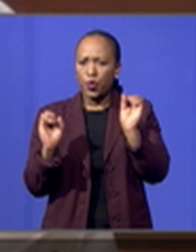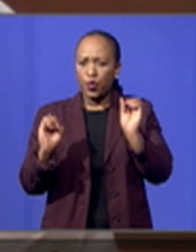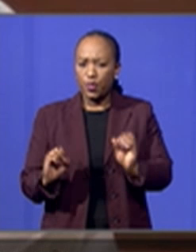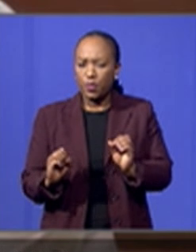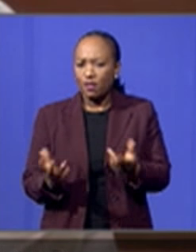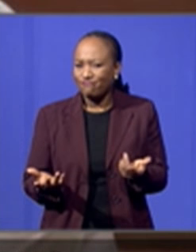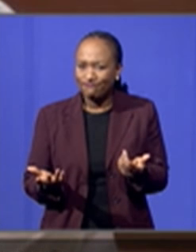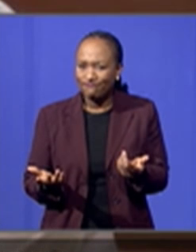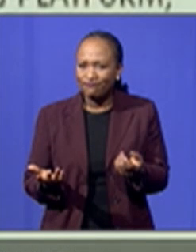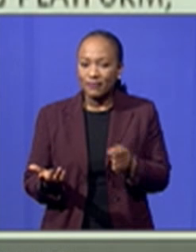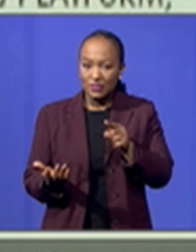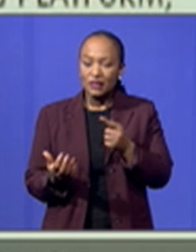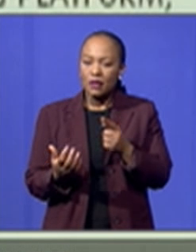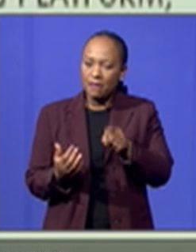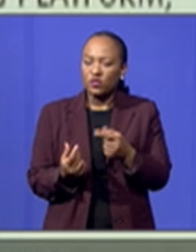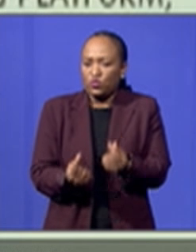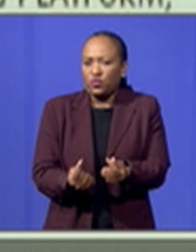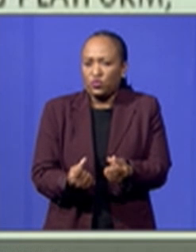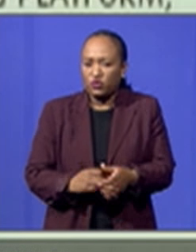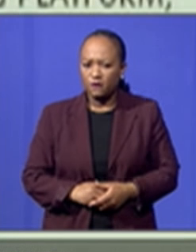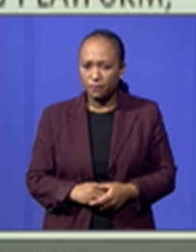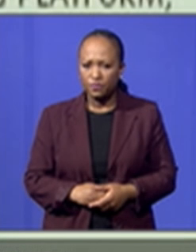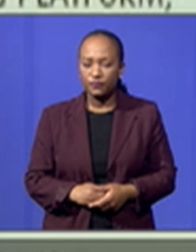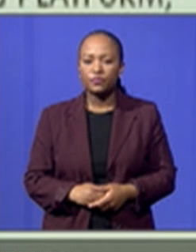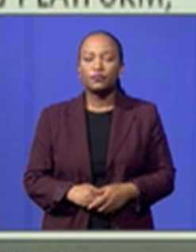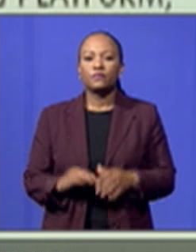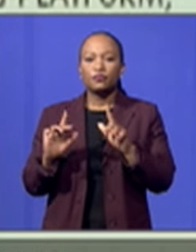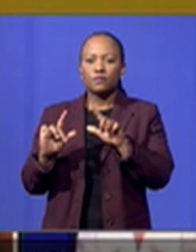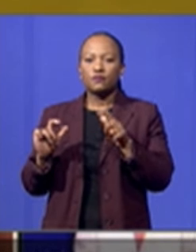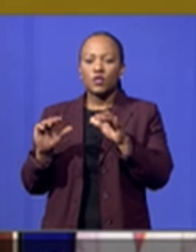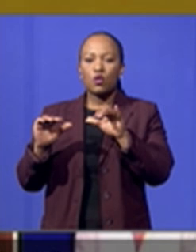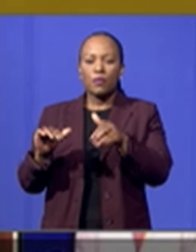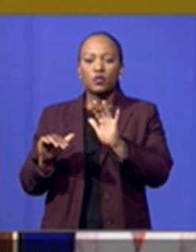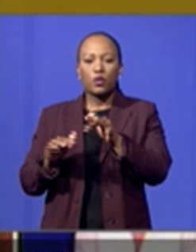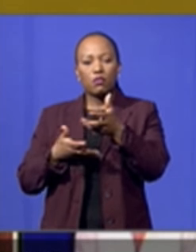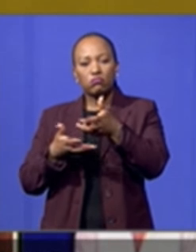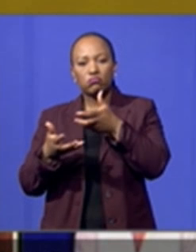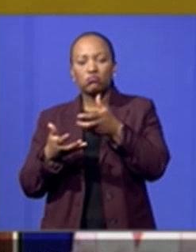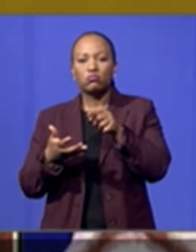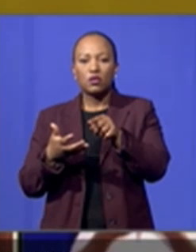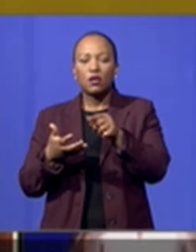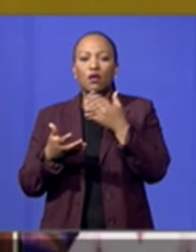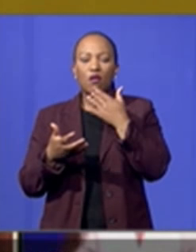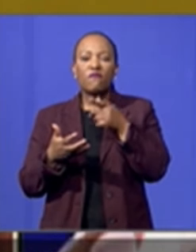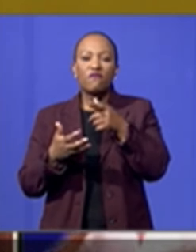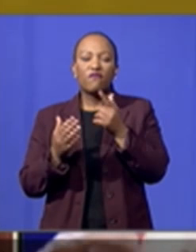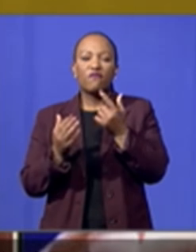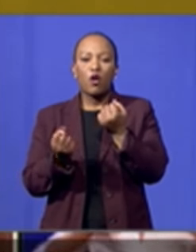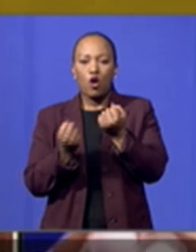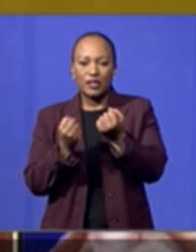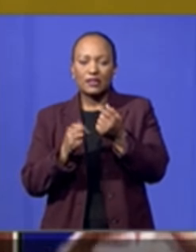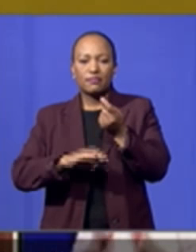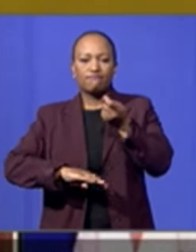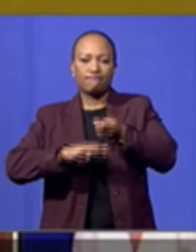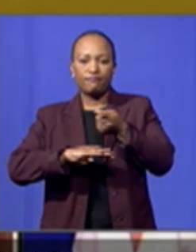but that needs to be done. Ga jana komiti tlile go senka kgakololo ya kantoro ya Mmusakgotla ka ga dithata tsa yone